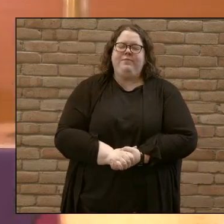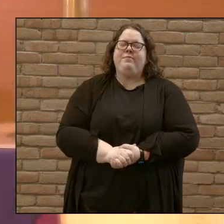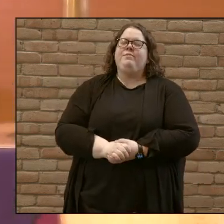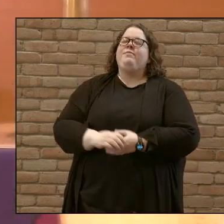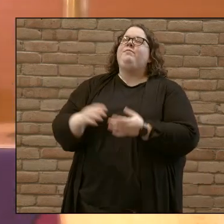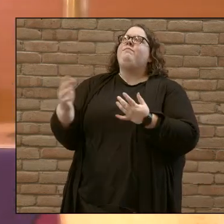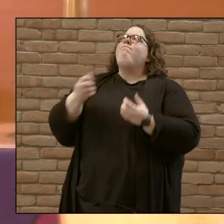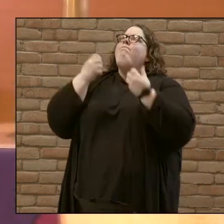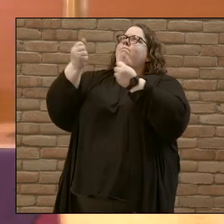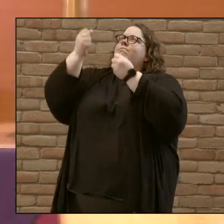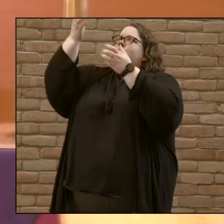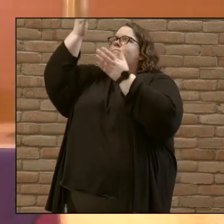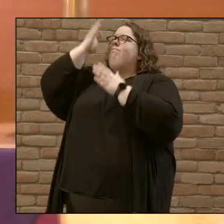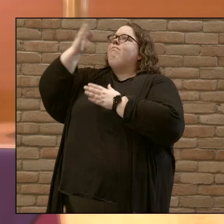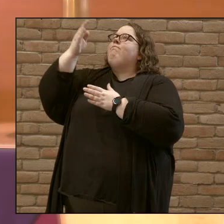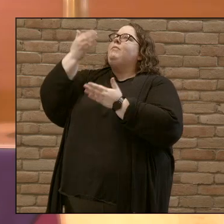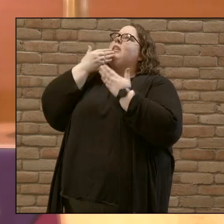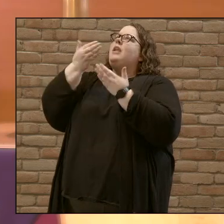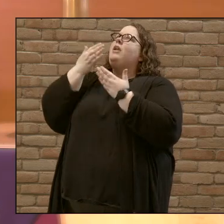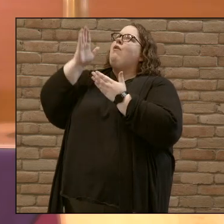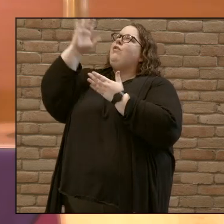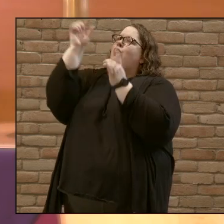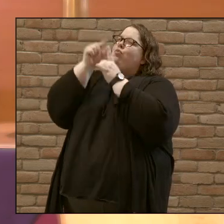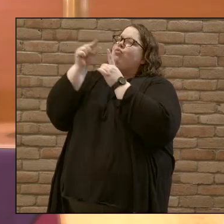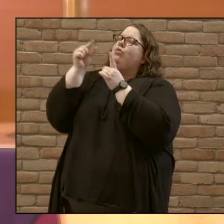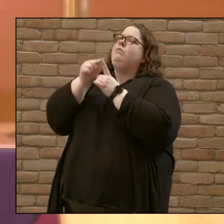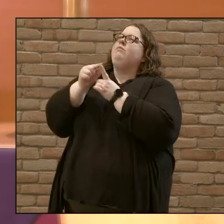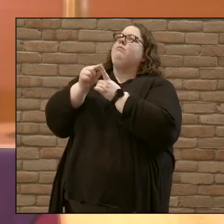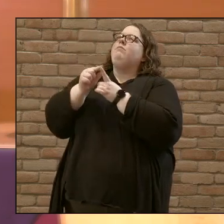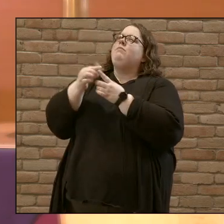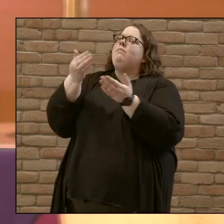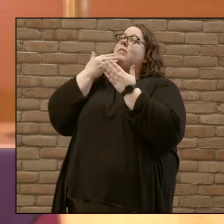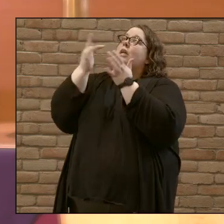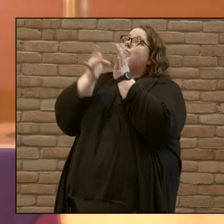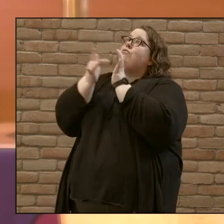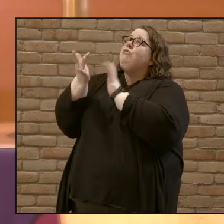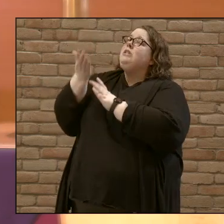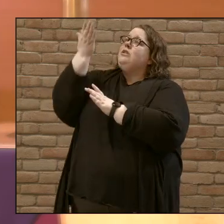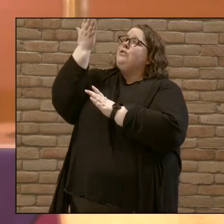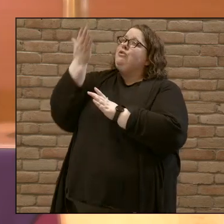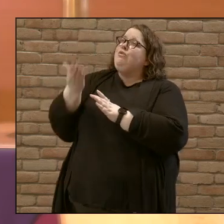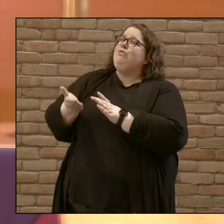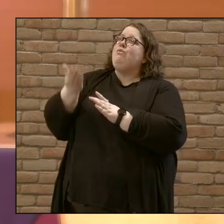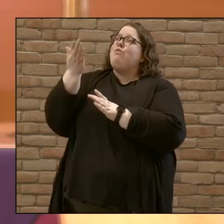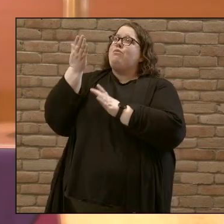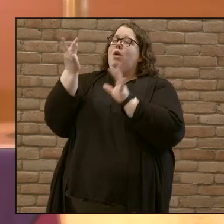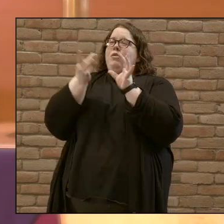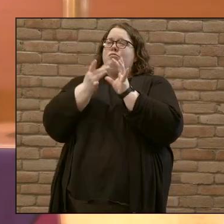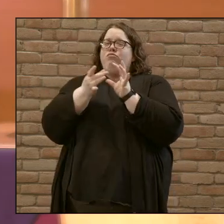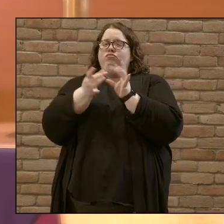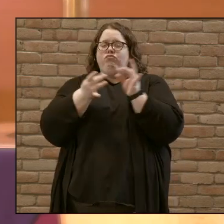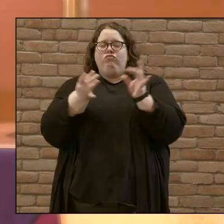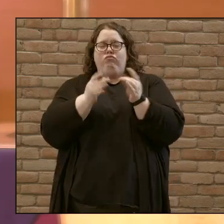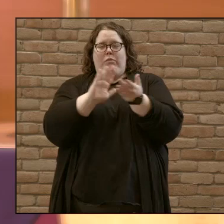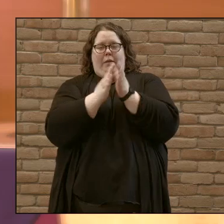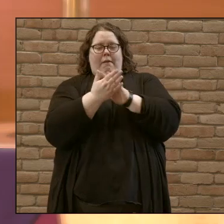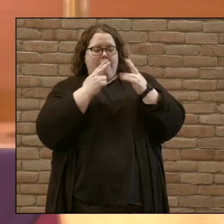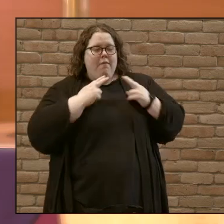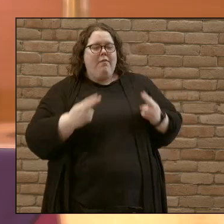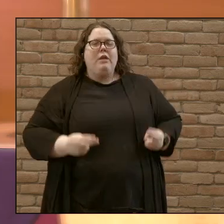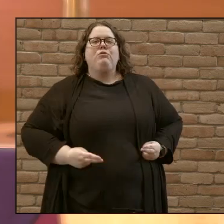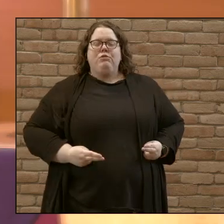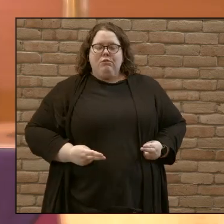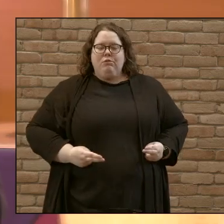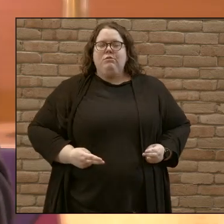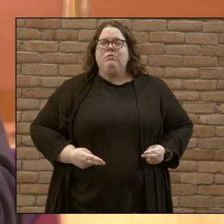for your word. Thank you, Jesus, that you are the word made flesh.